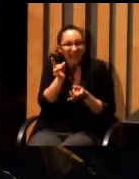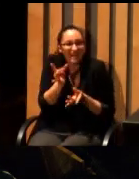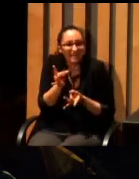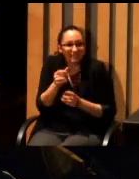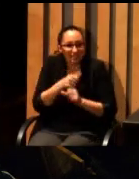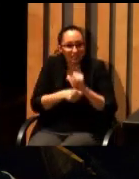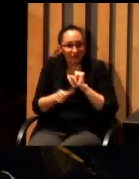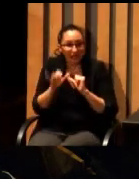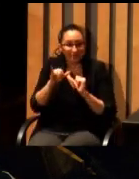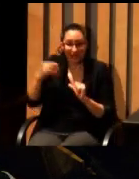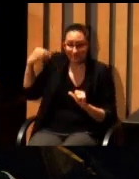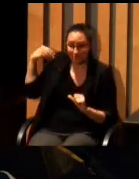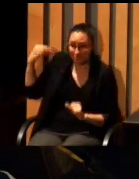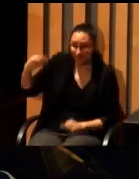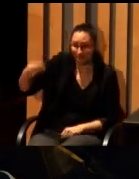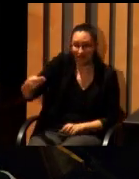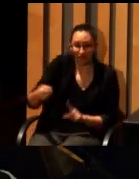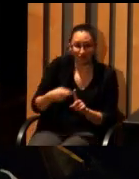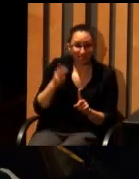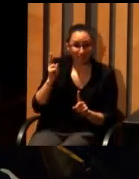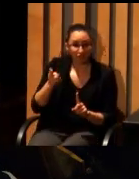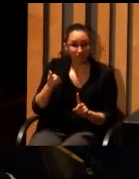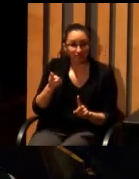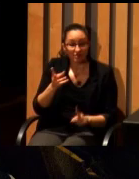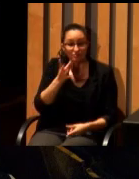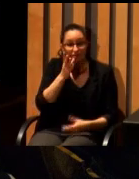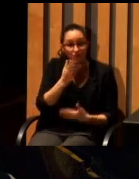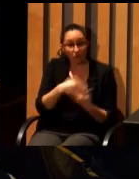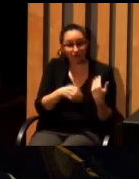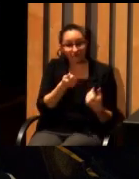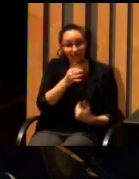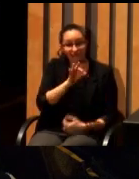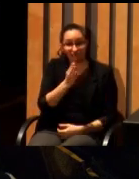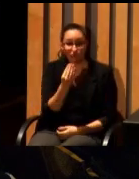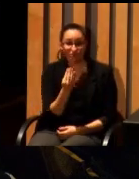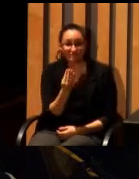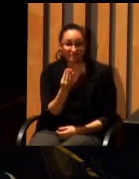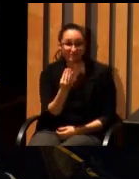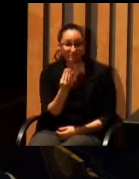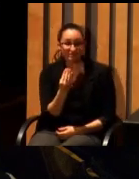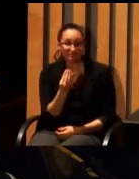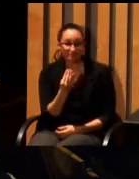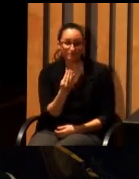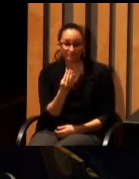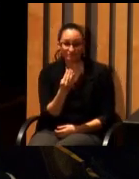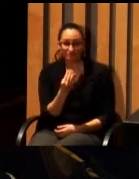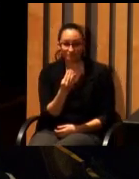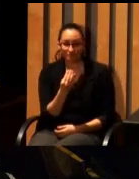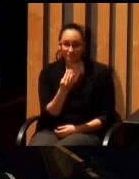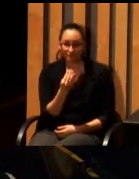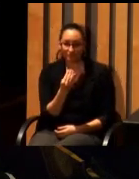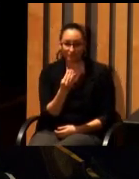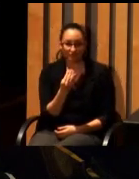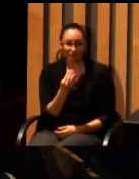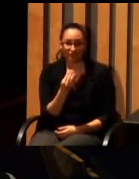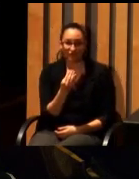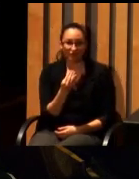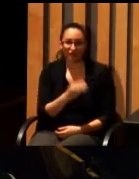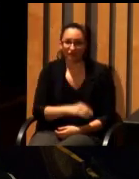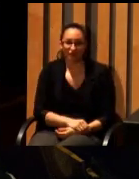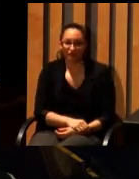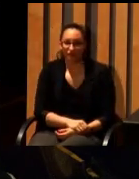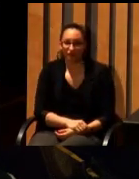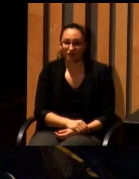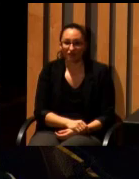from history. My mother was born in 1914. A lifetime today is like